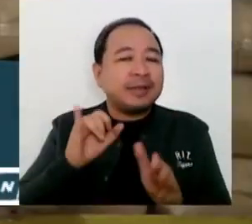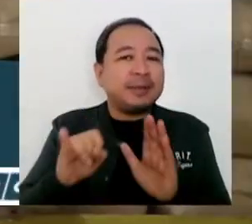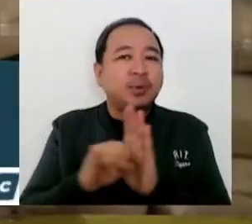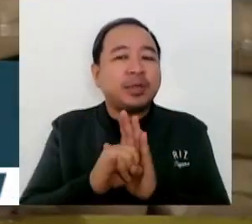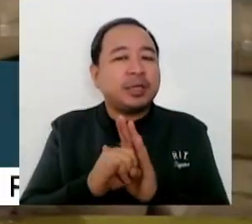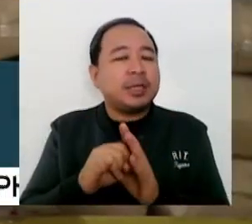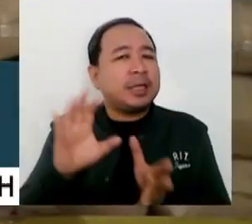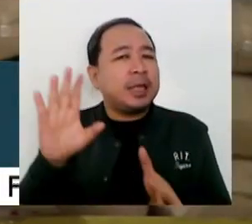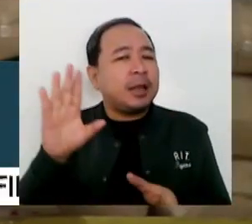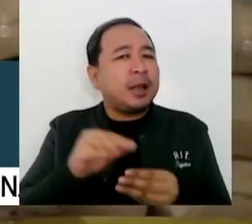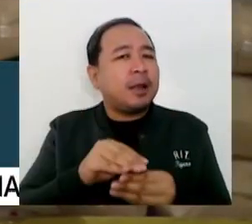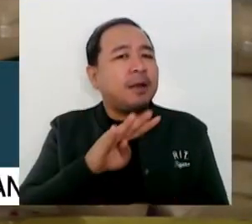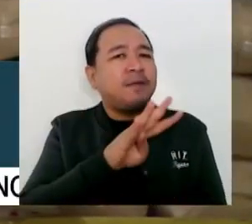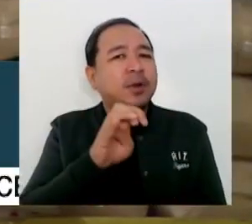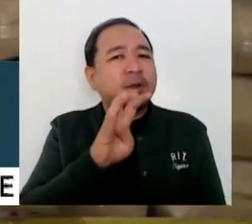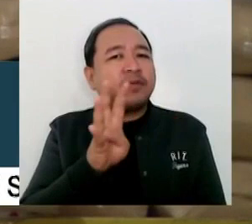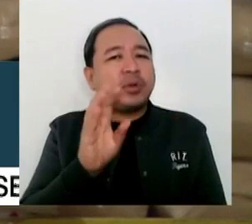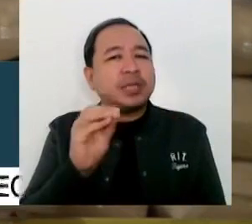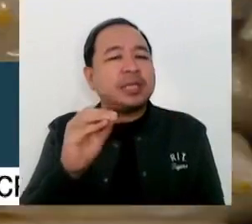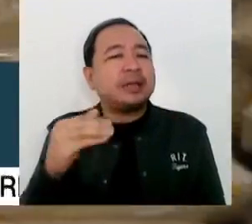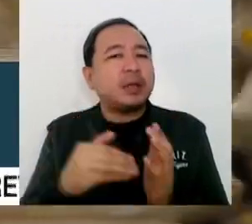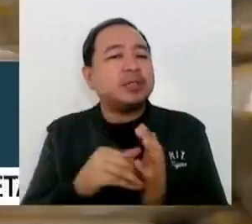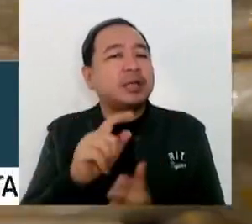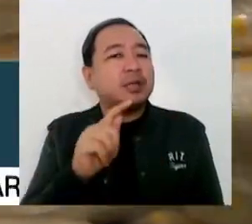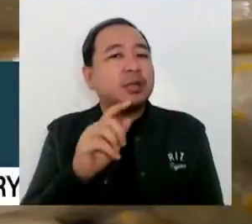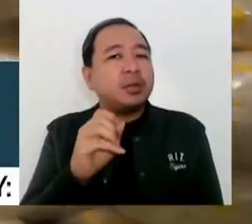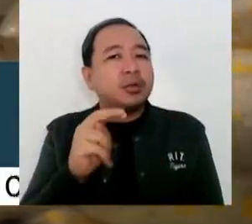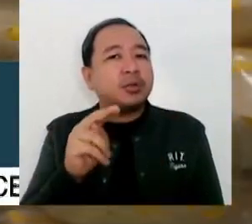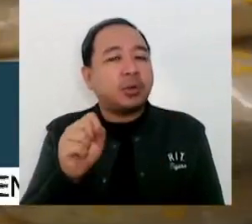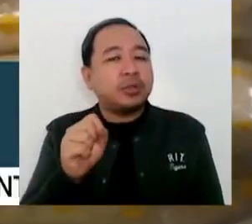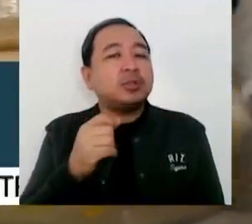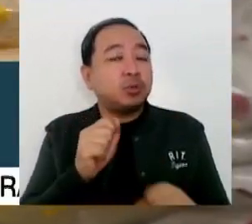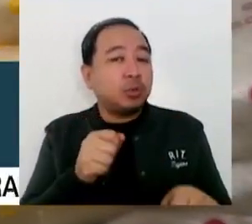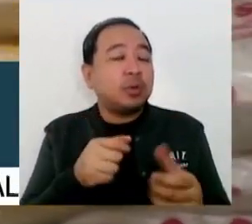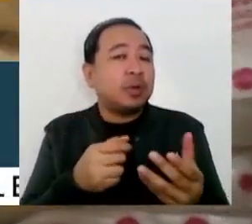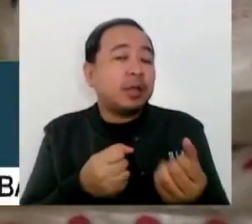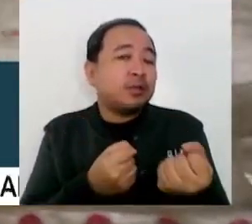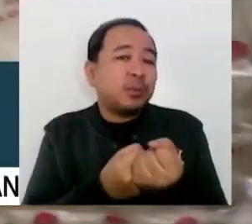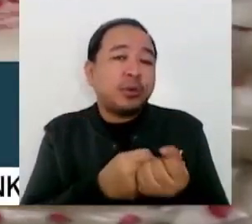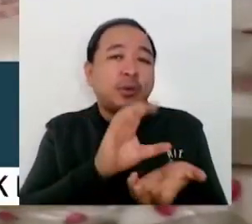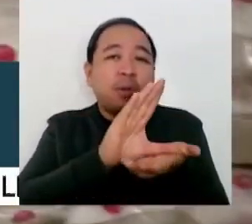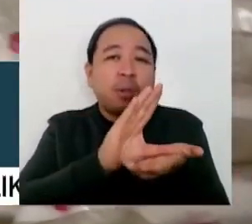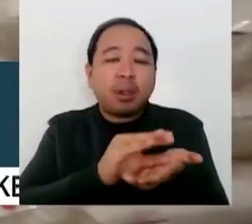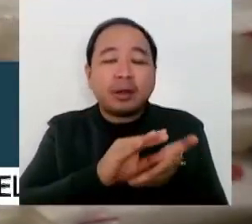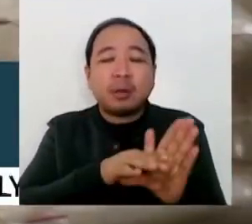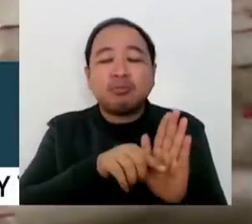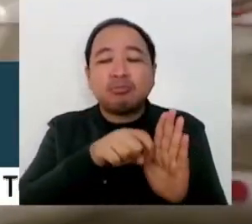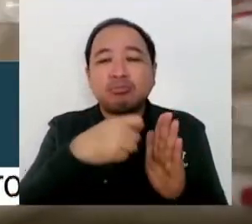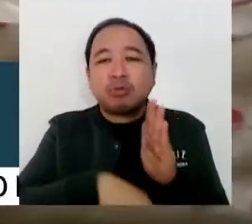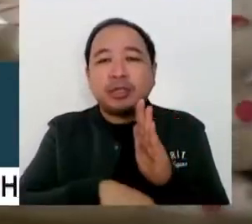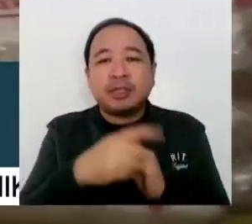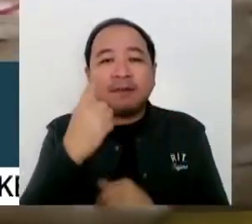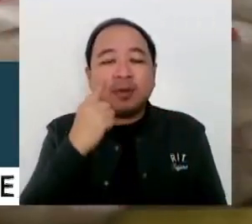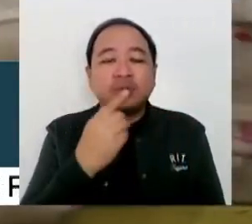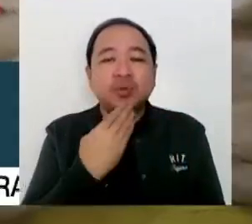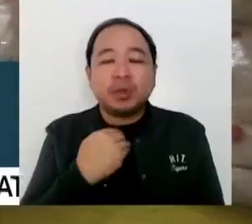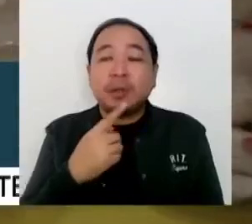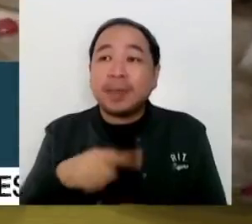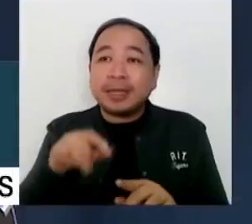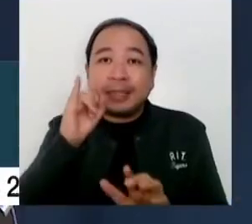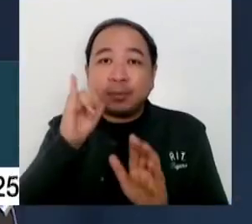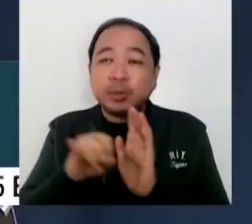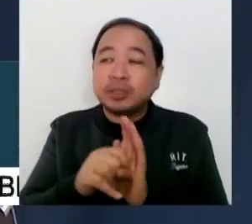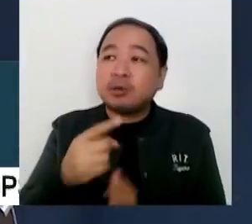440,000 metric tons of sugar to curb the rising price of the basic commodity. But Ontivero says the importation order may